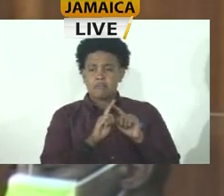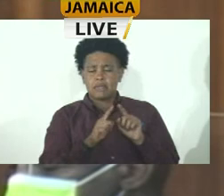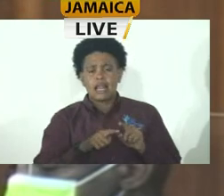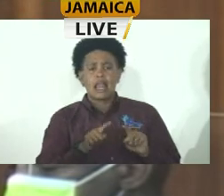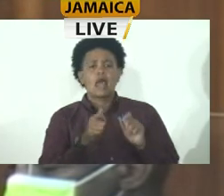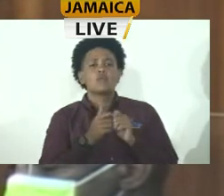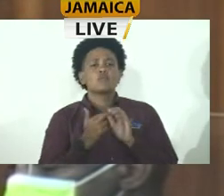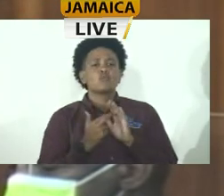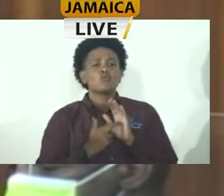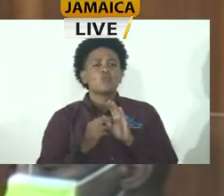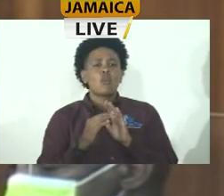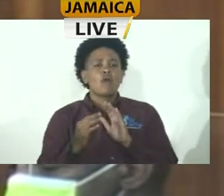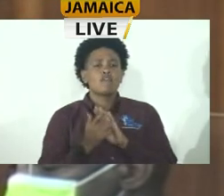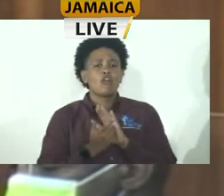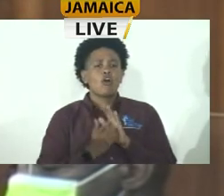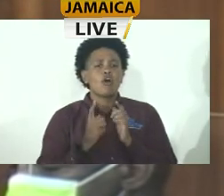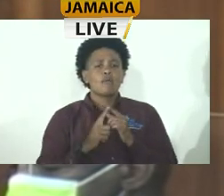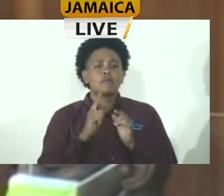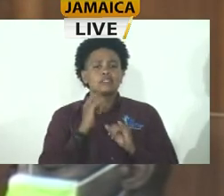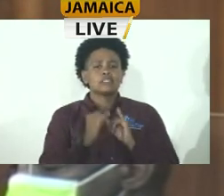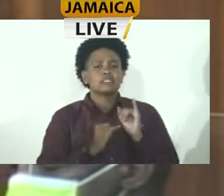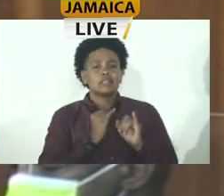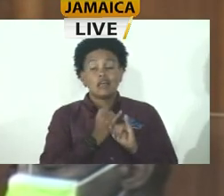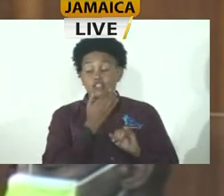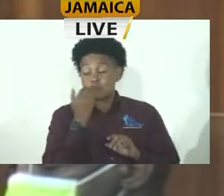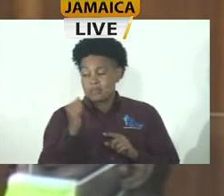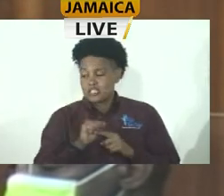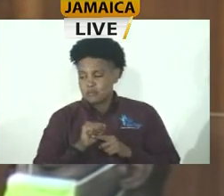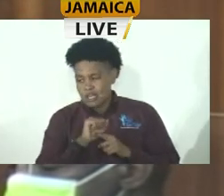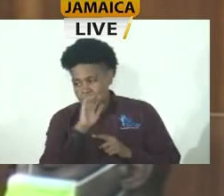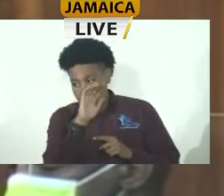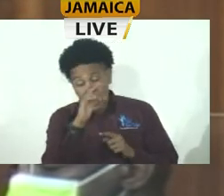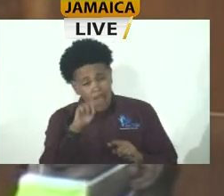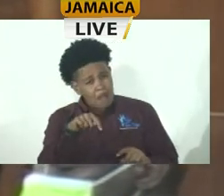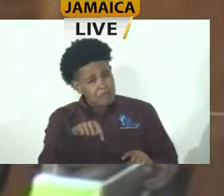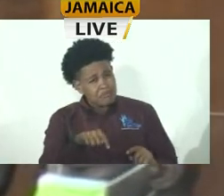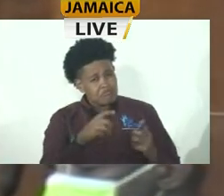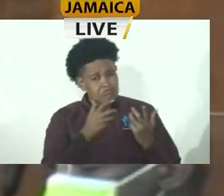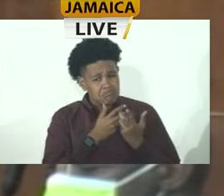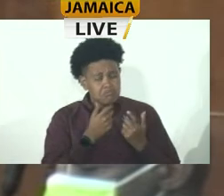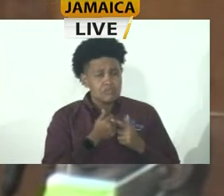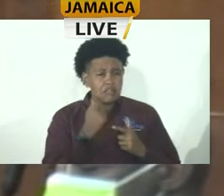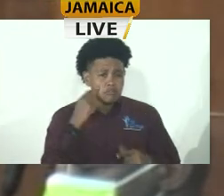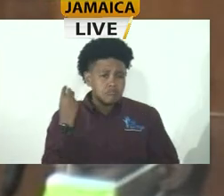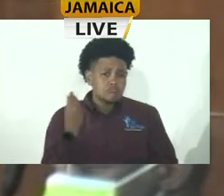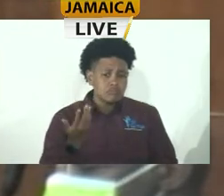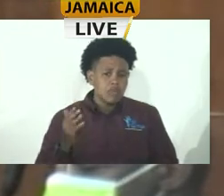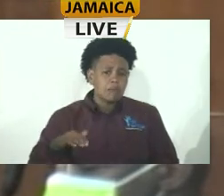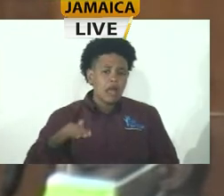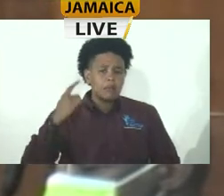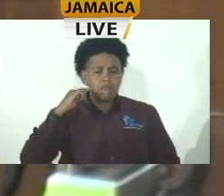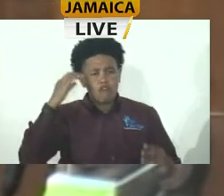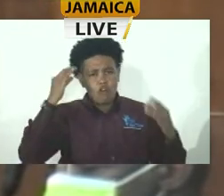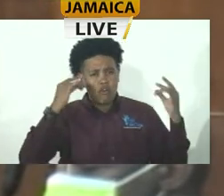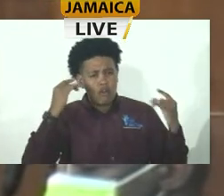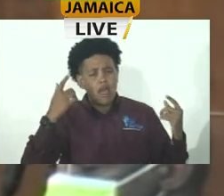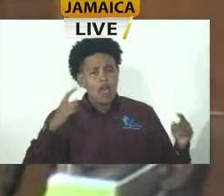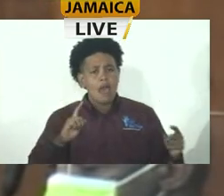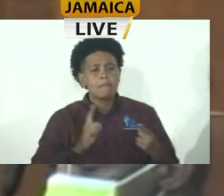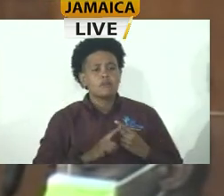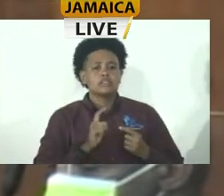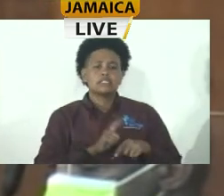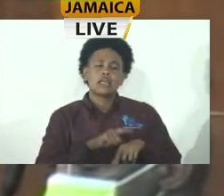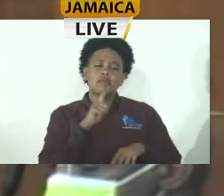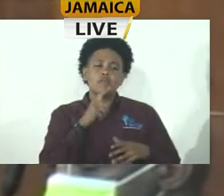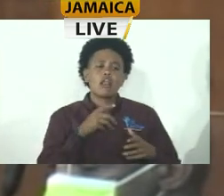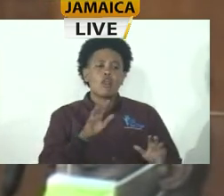of law and international best practices these will then be brought to parliament for consideration and time alone